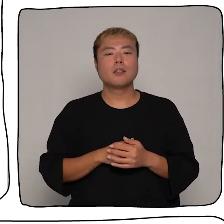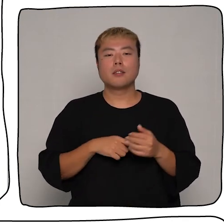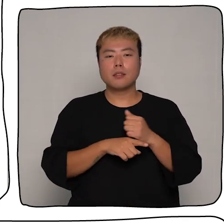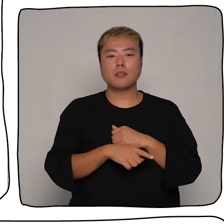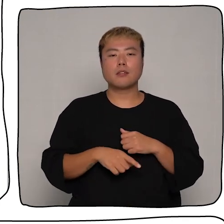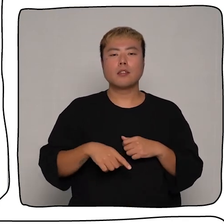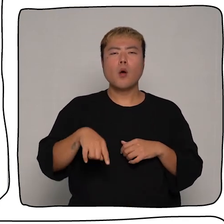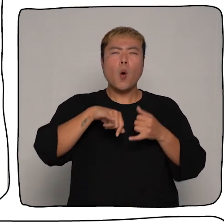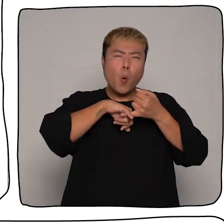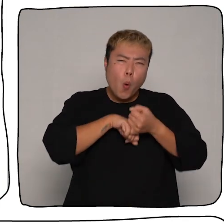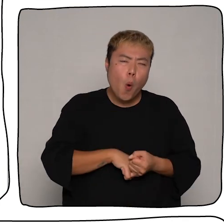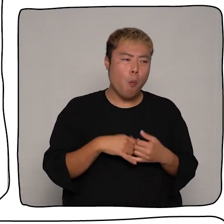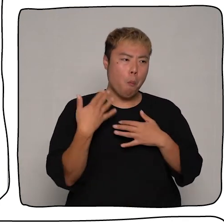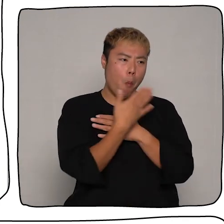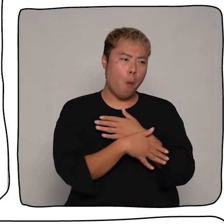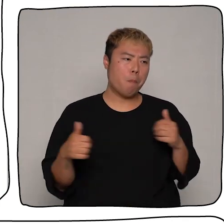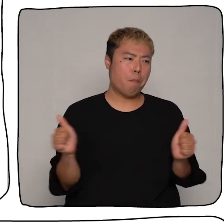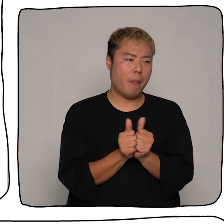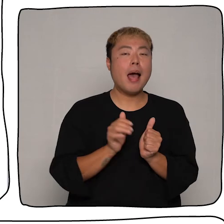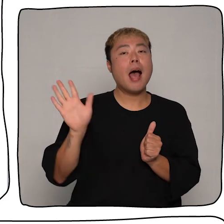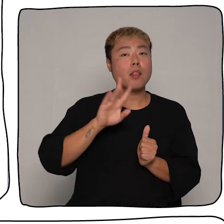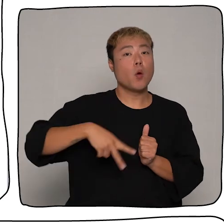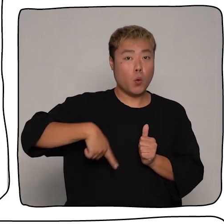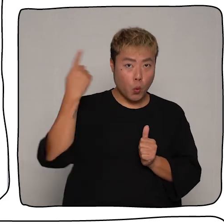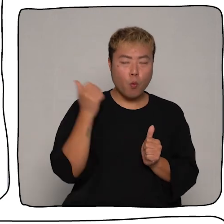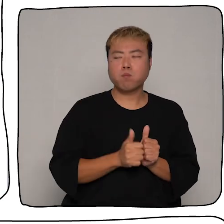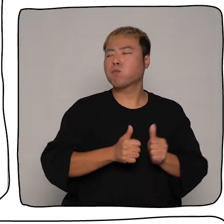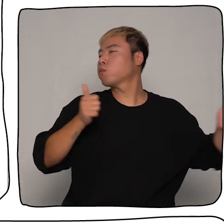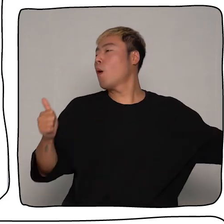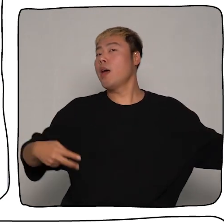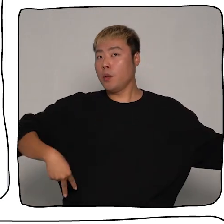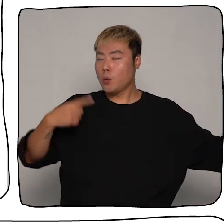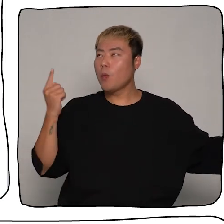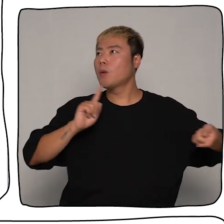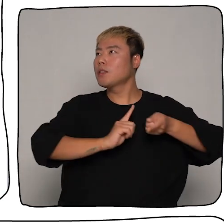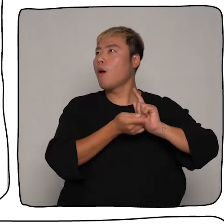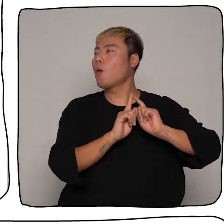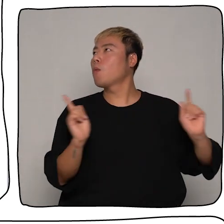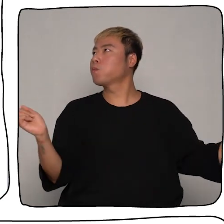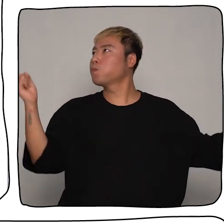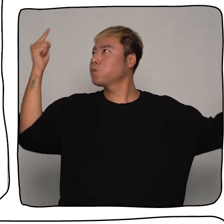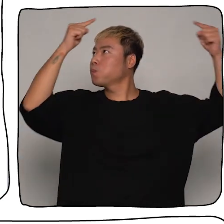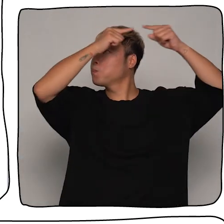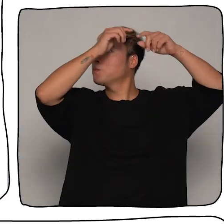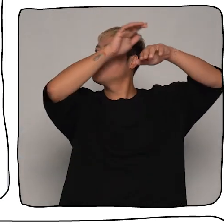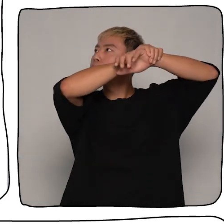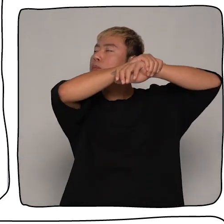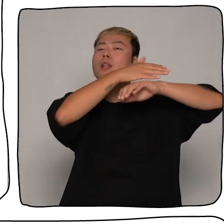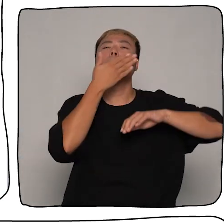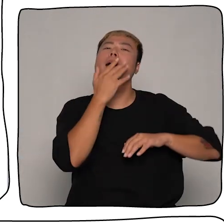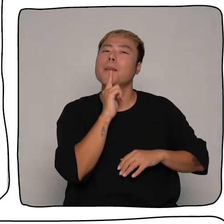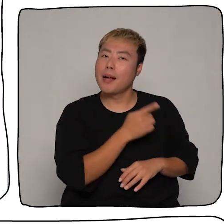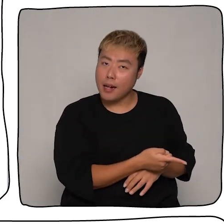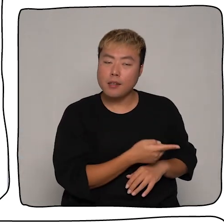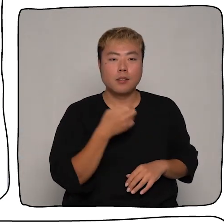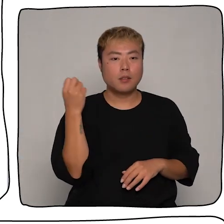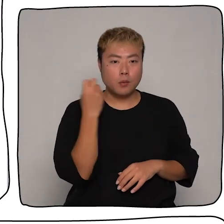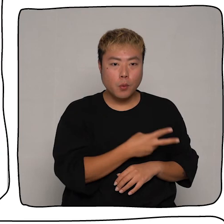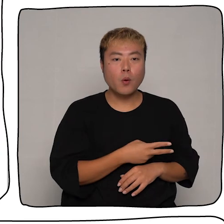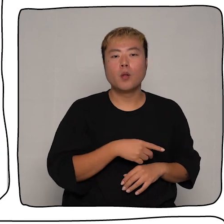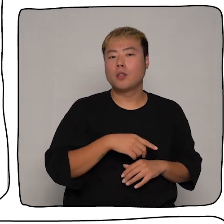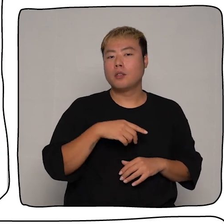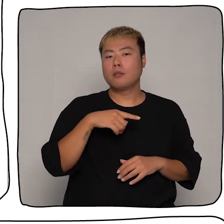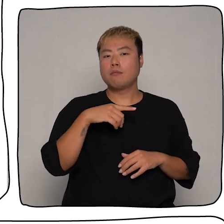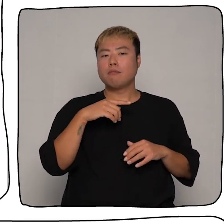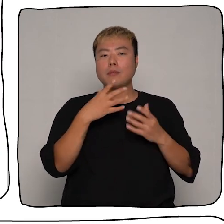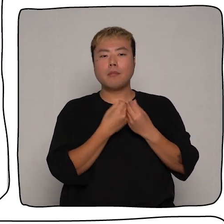someone's presence even if he or she is not physically present. And when someone is not physically present